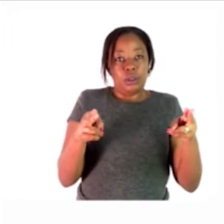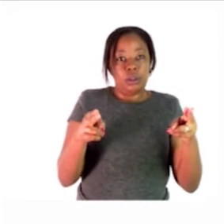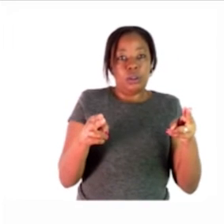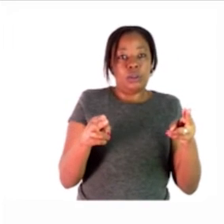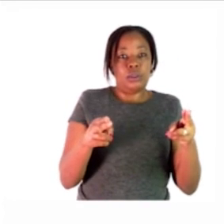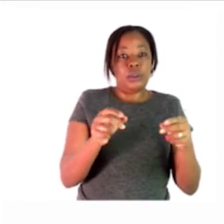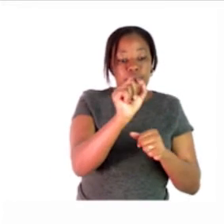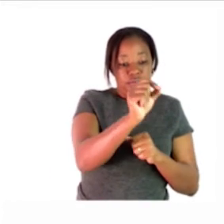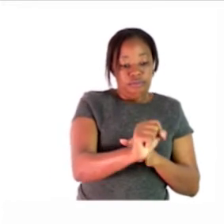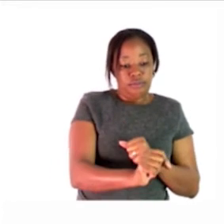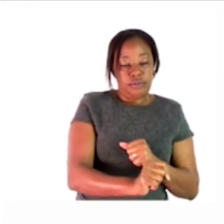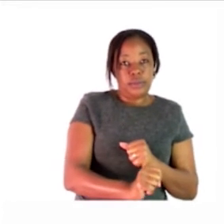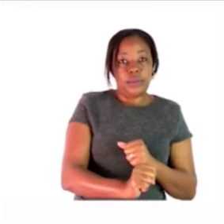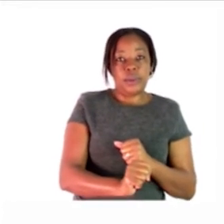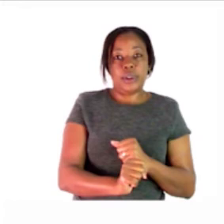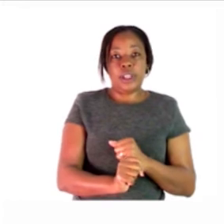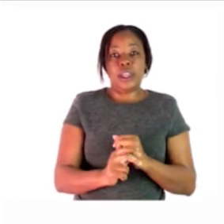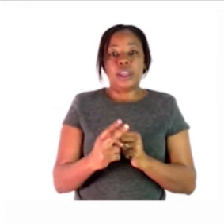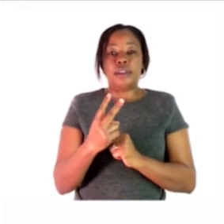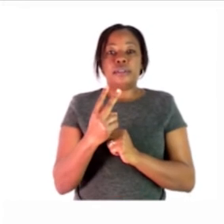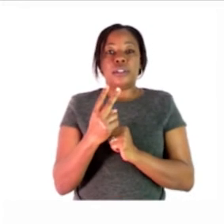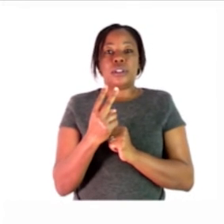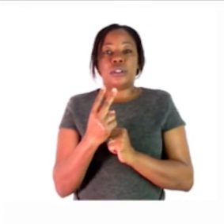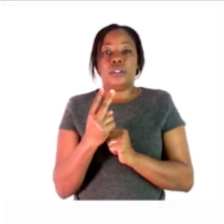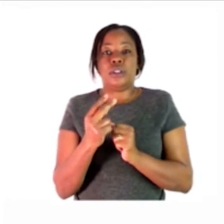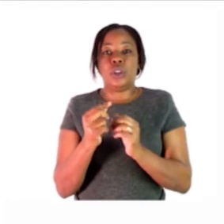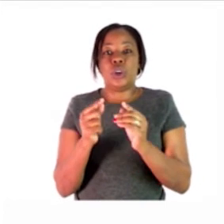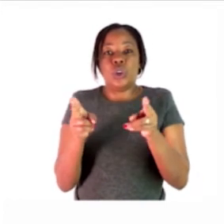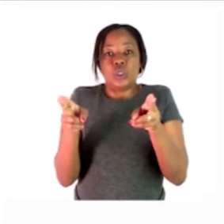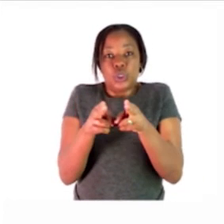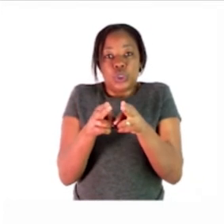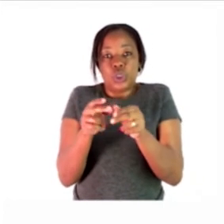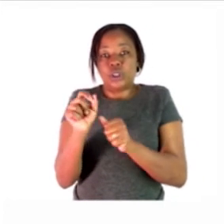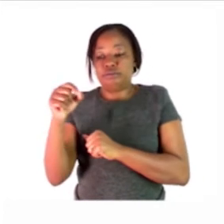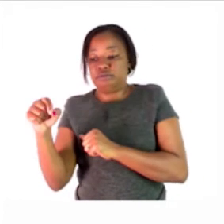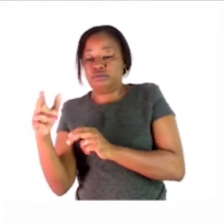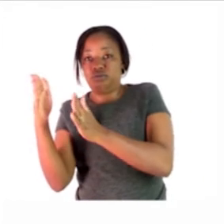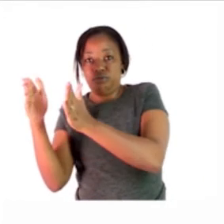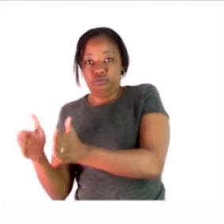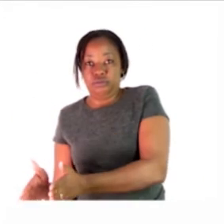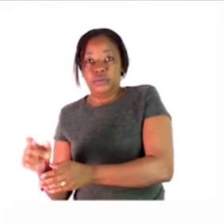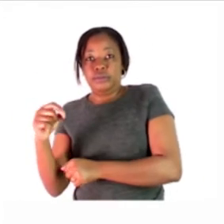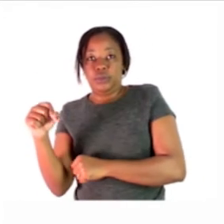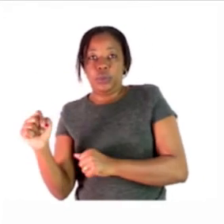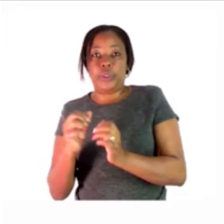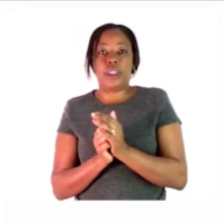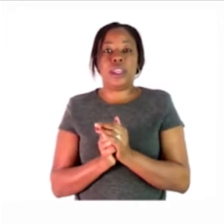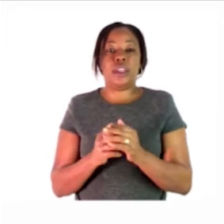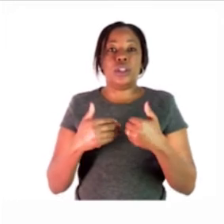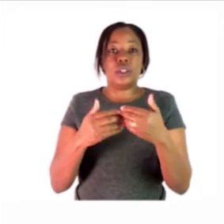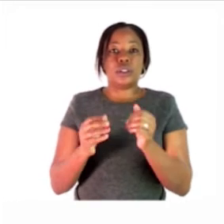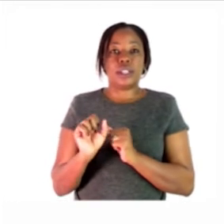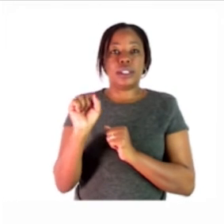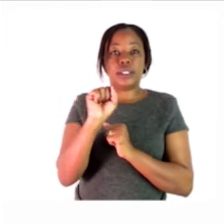it on the left side. If it has a short vowel, write it on the right side. So the words are